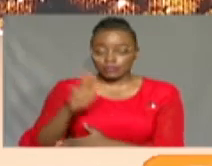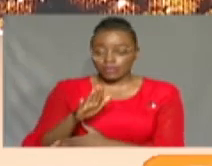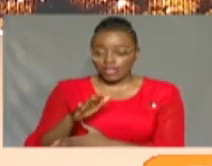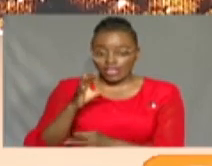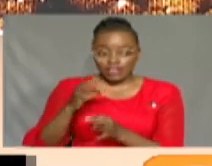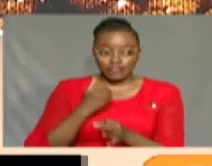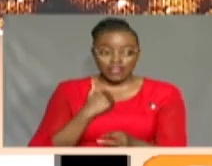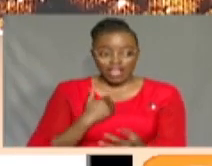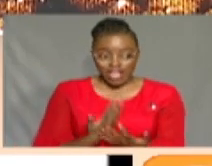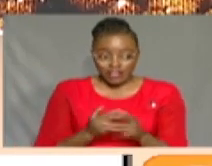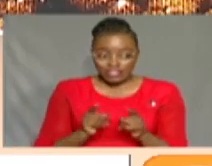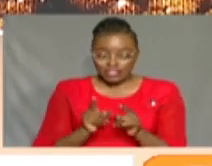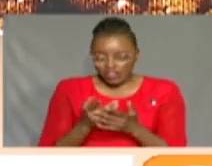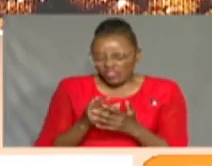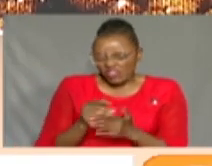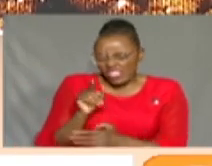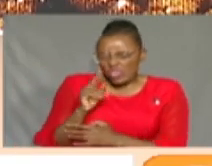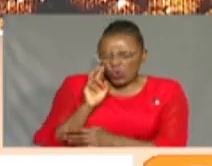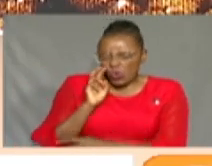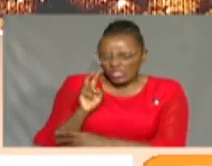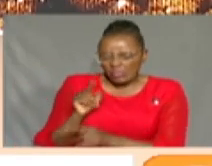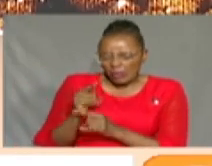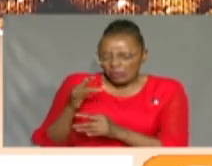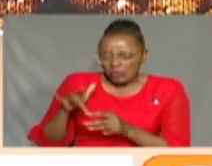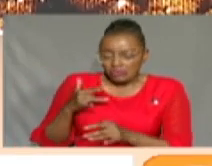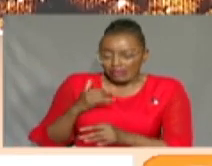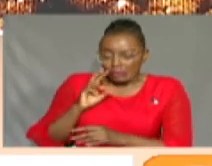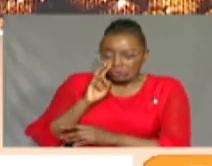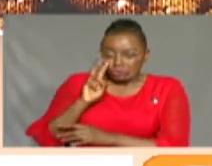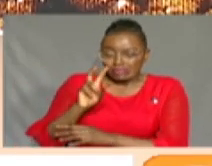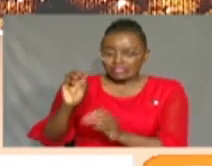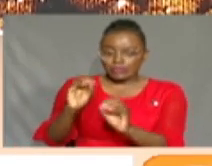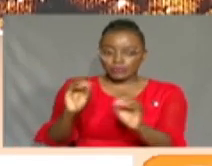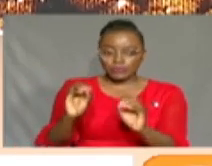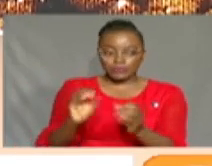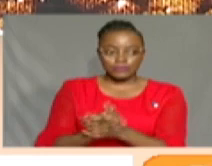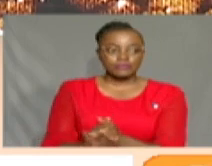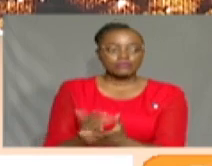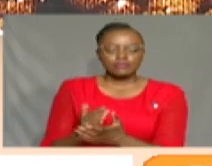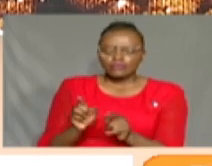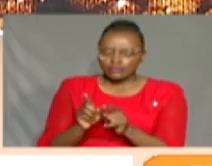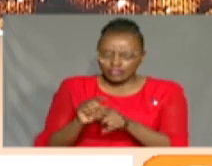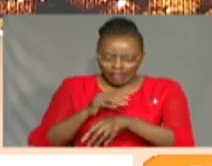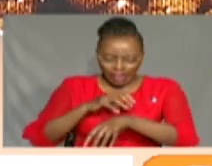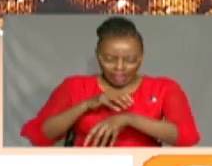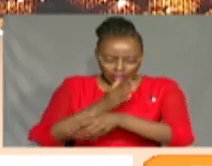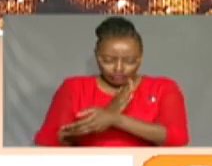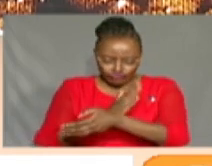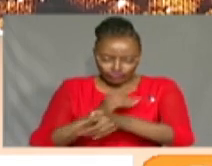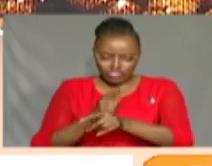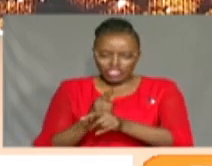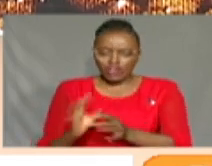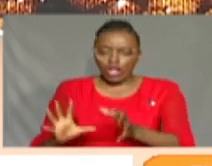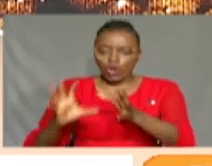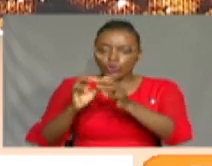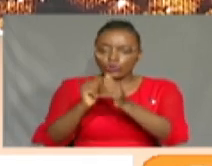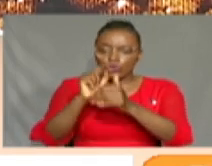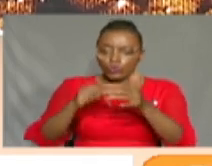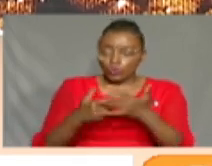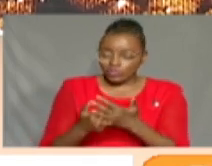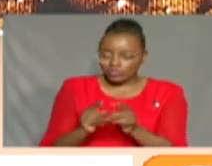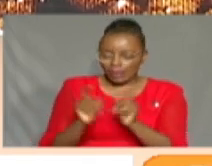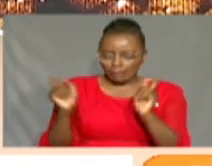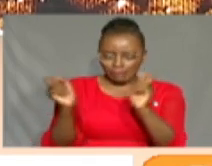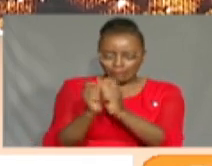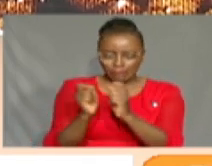having your dinner, just a disclaimer, you may want to look away for this next story. Persistent wounds are mostly associated with excruciating